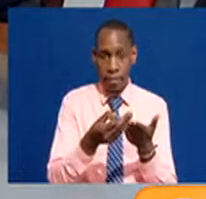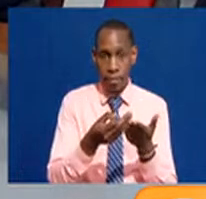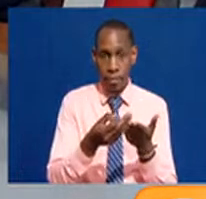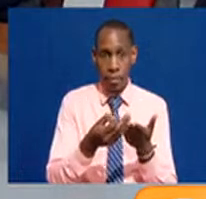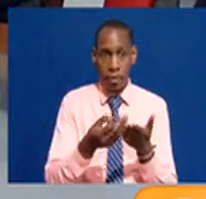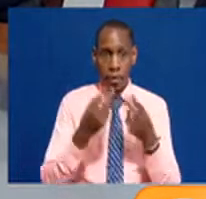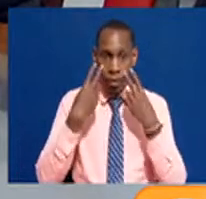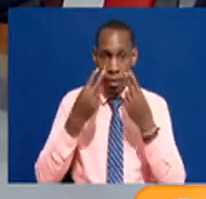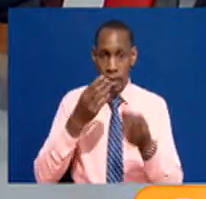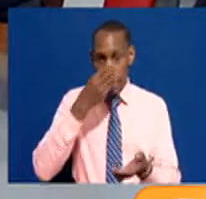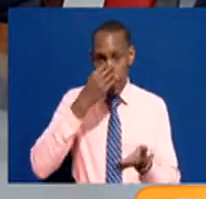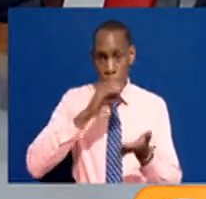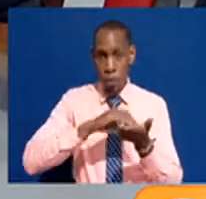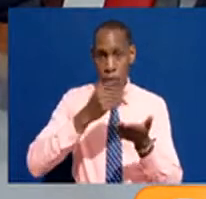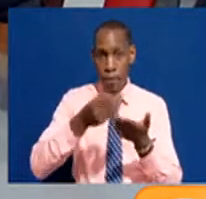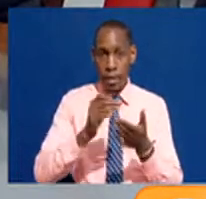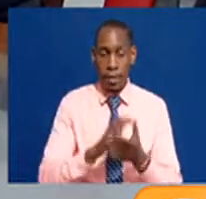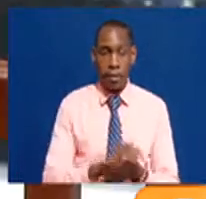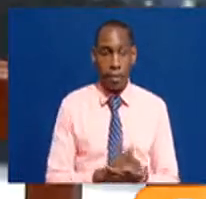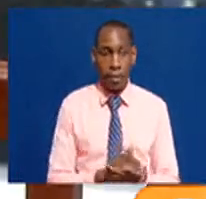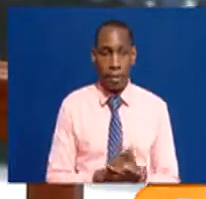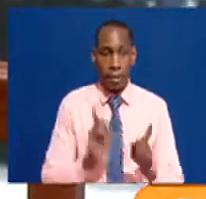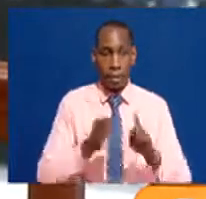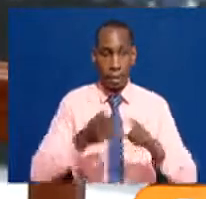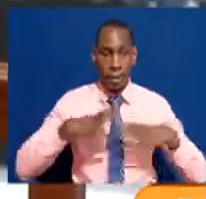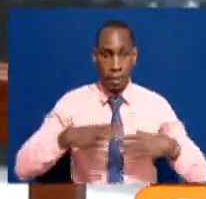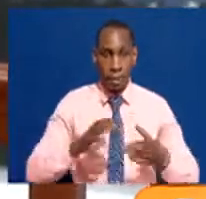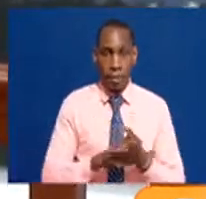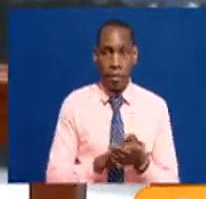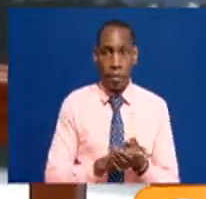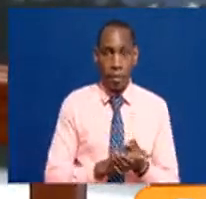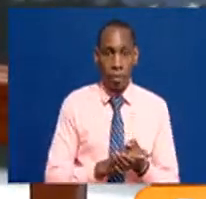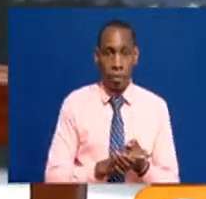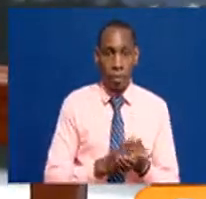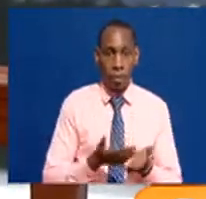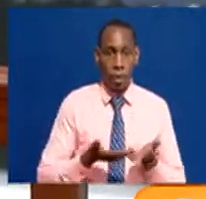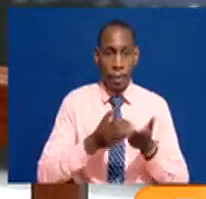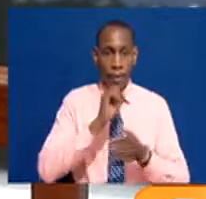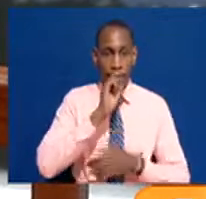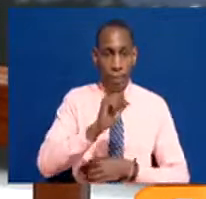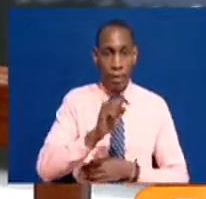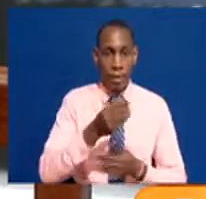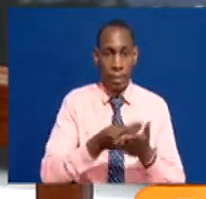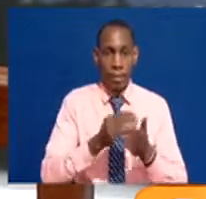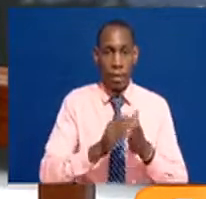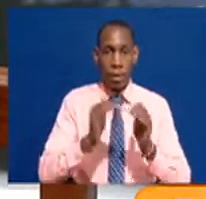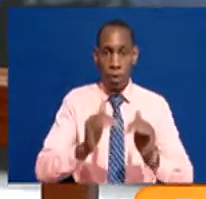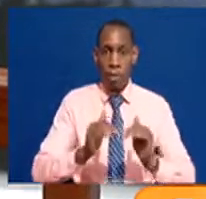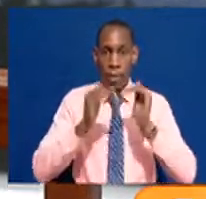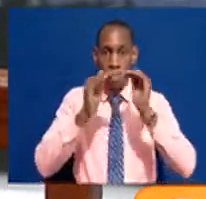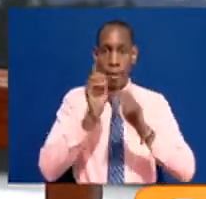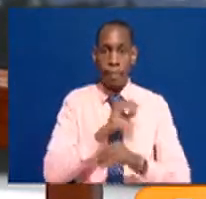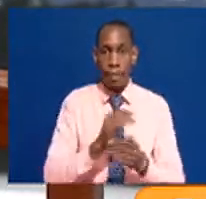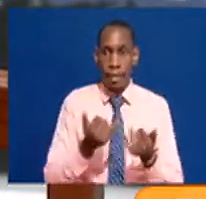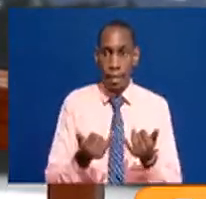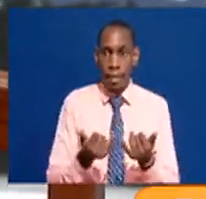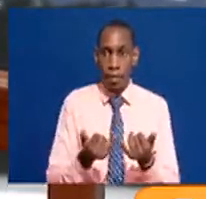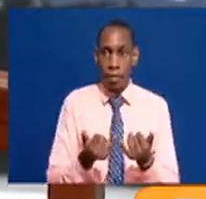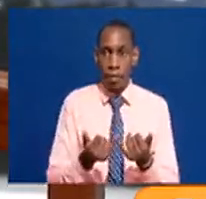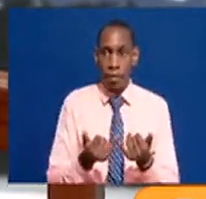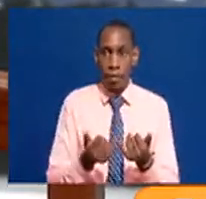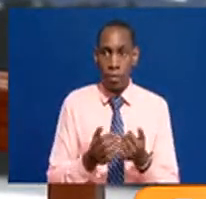you look at the Hustler Fund, the first people that were given the 500 shillings, they've already graduated. Now they're being getting one